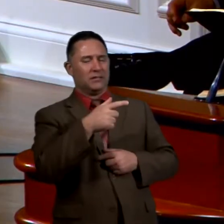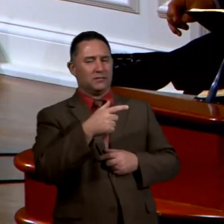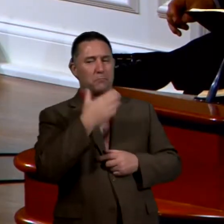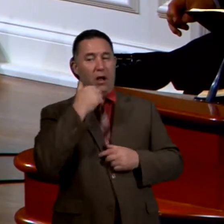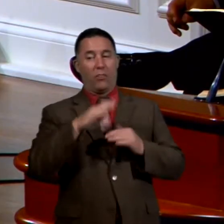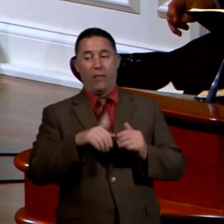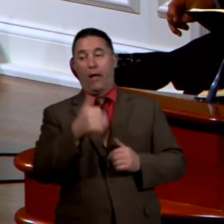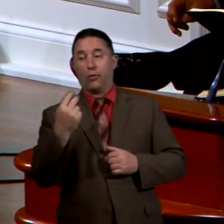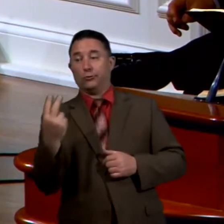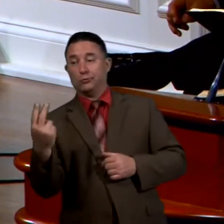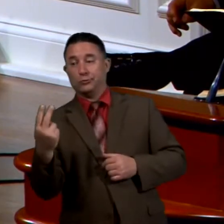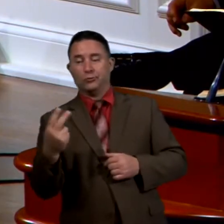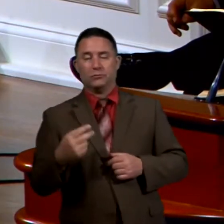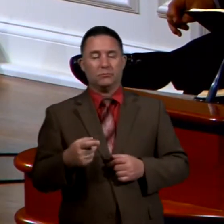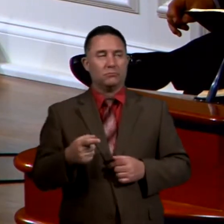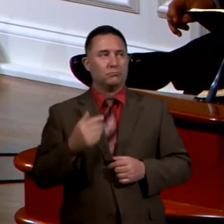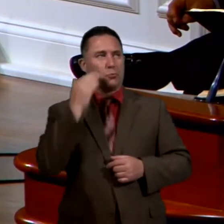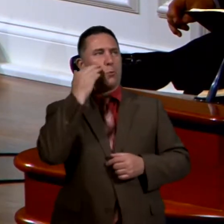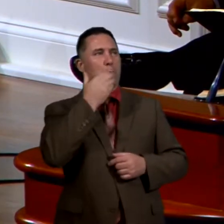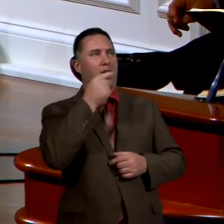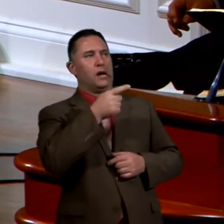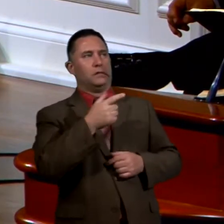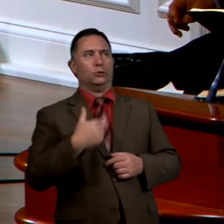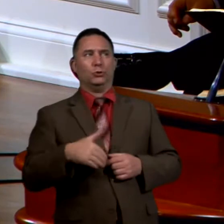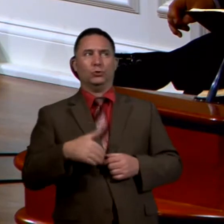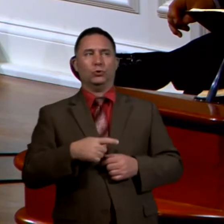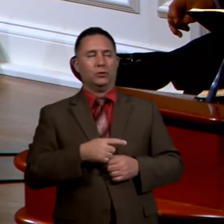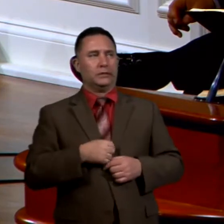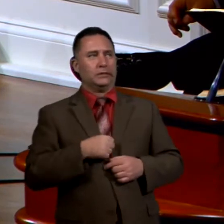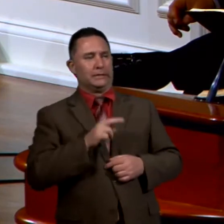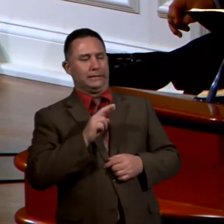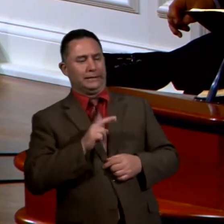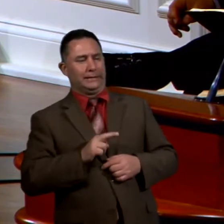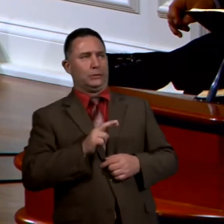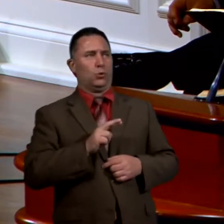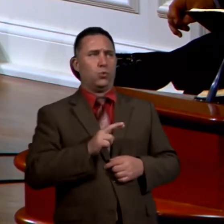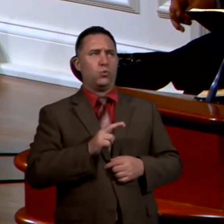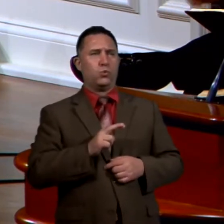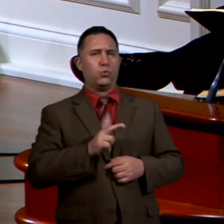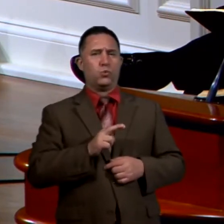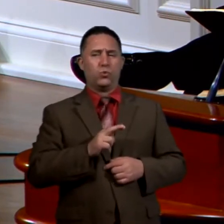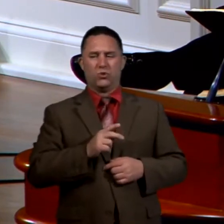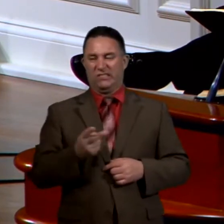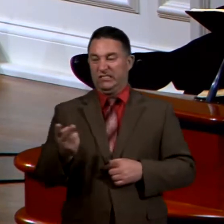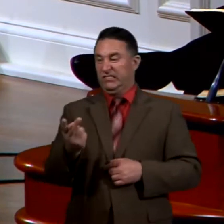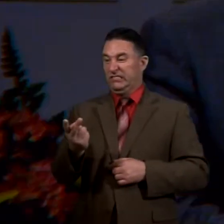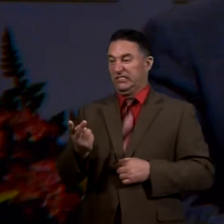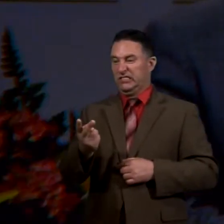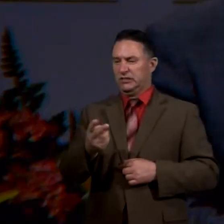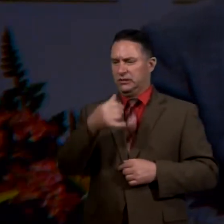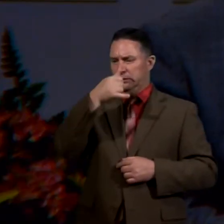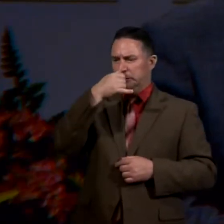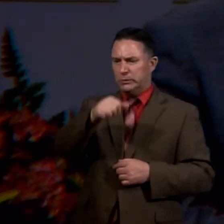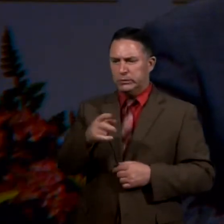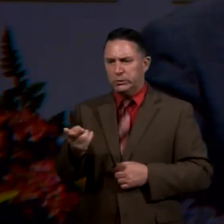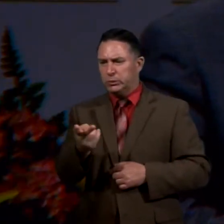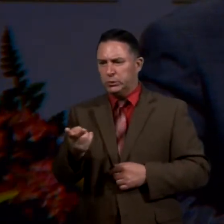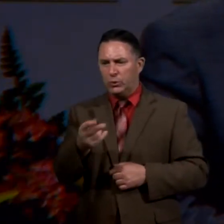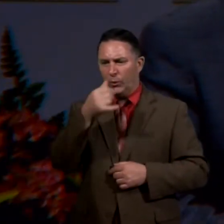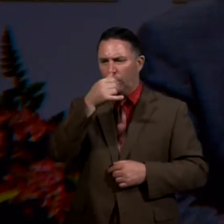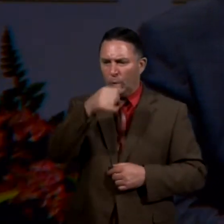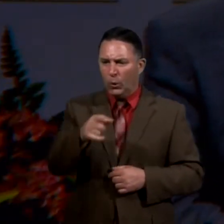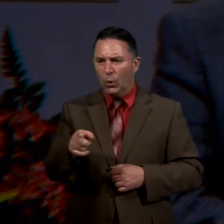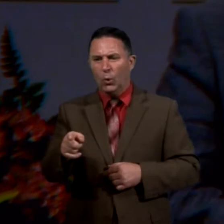the others. I'm sure in his mind he said, you know, these guys acted foolishly. These guys